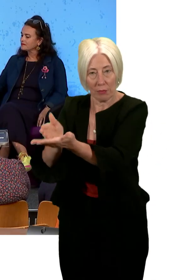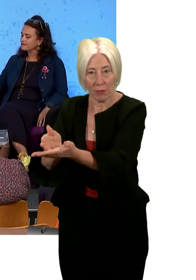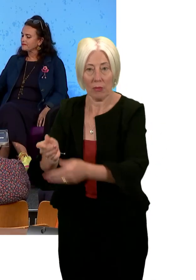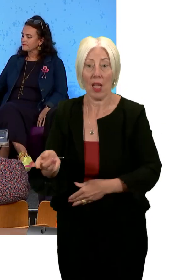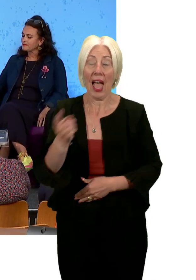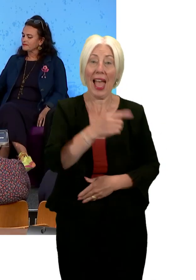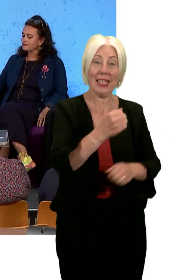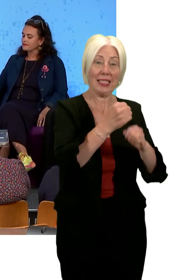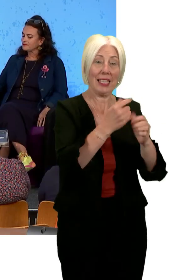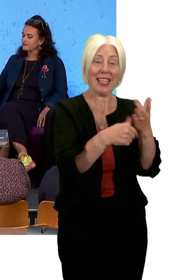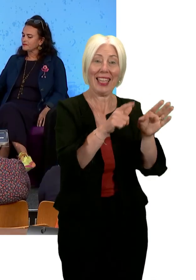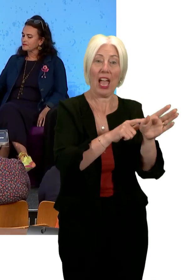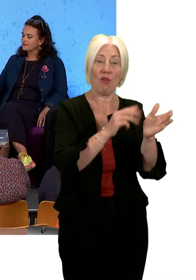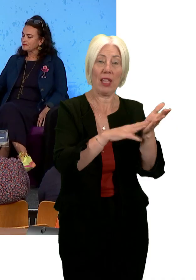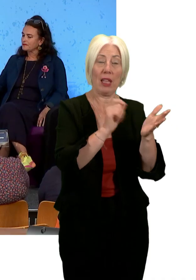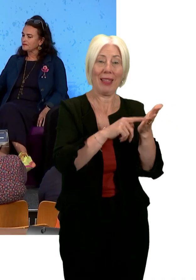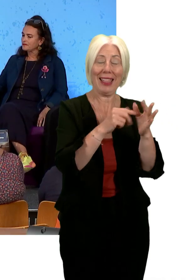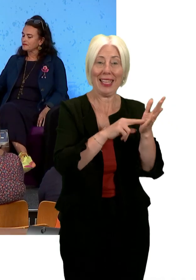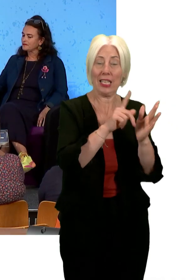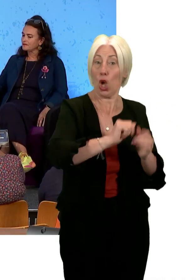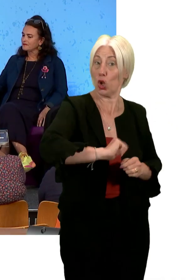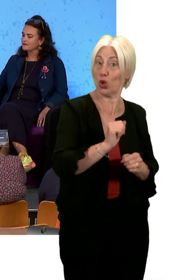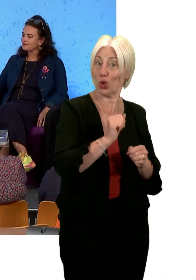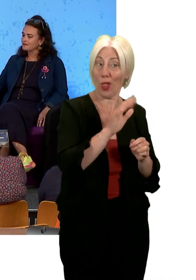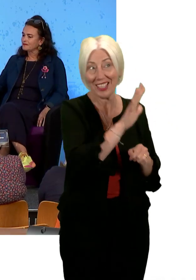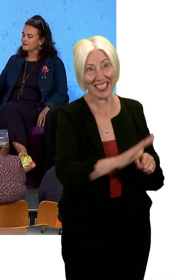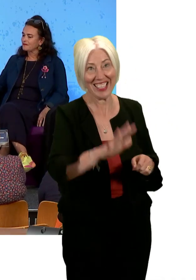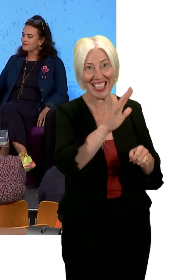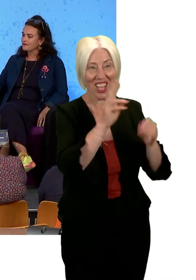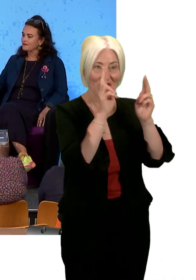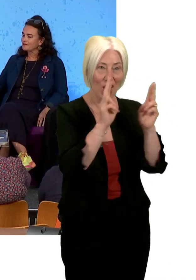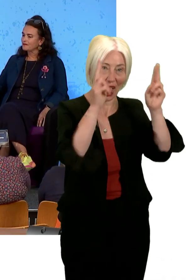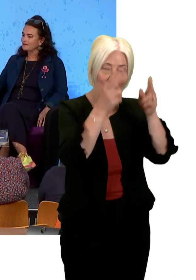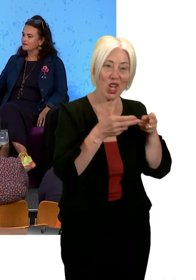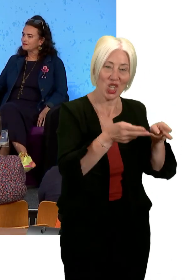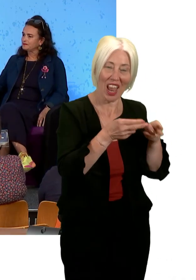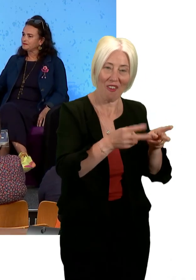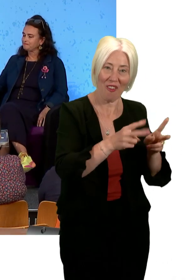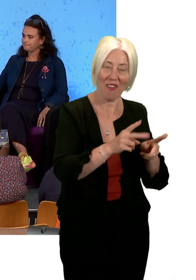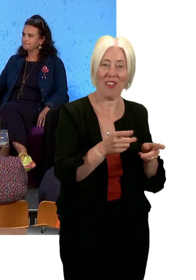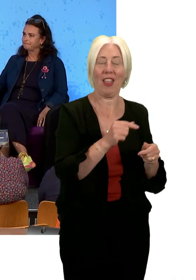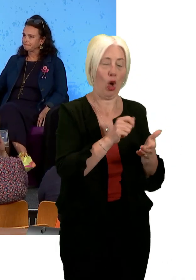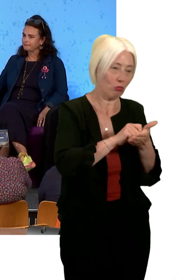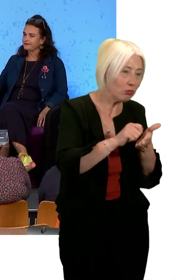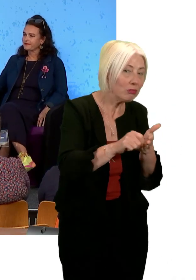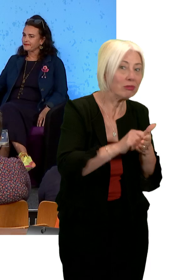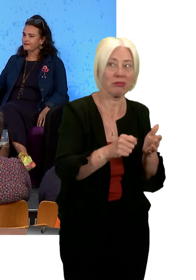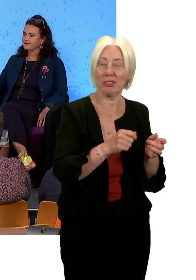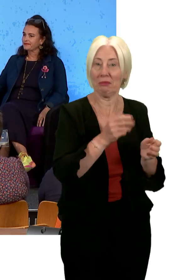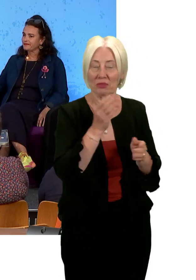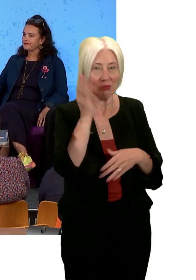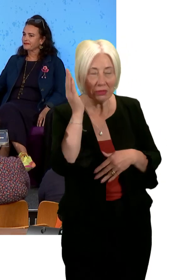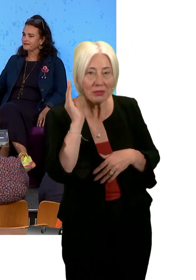McLean is Scotland's national chef, an award-winning author, educator and master chef, the professionals